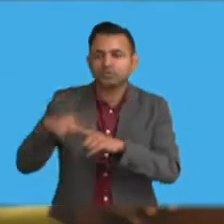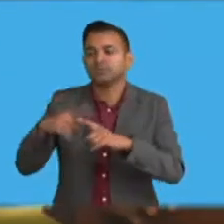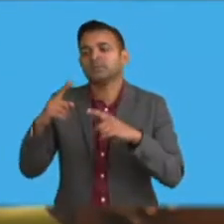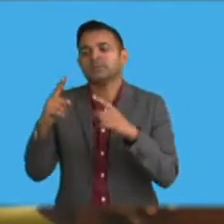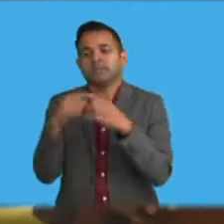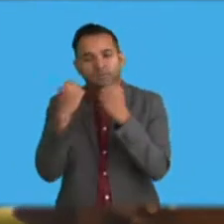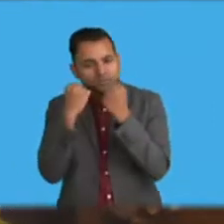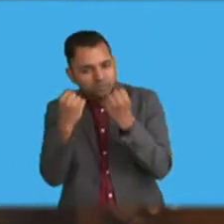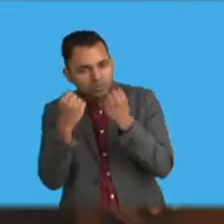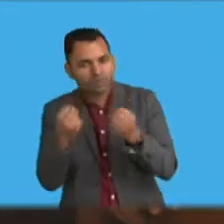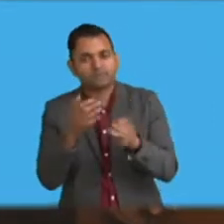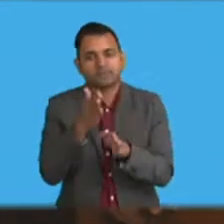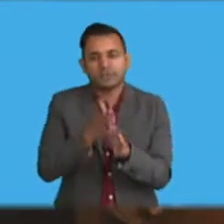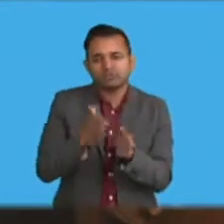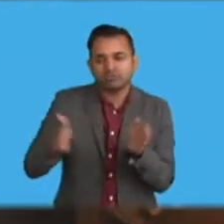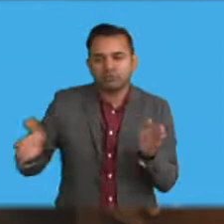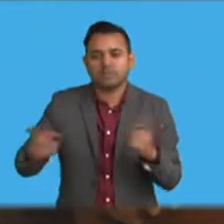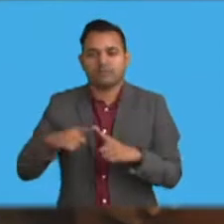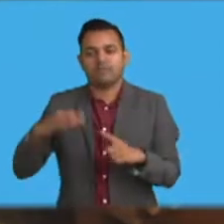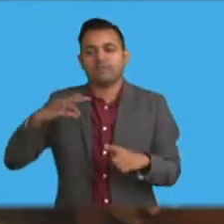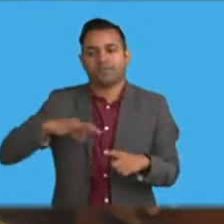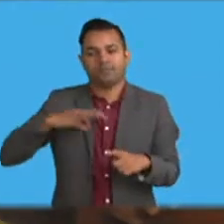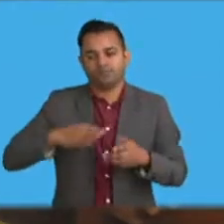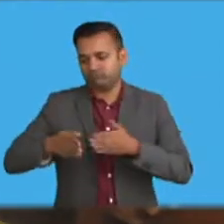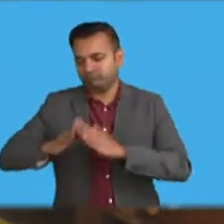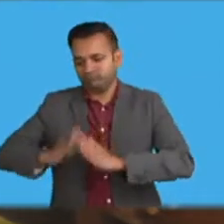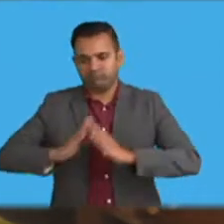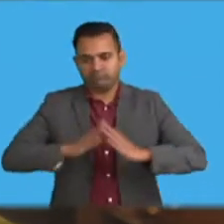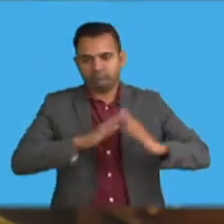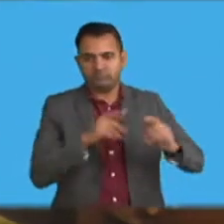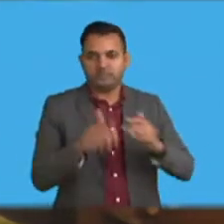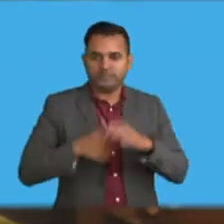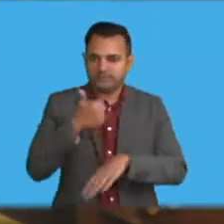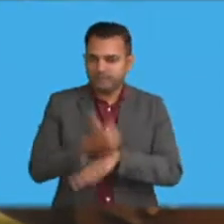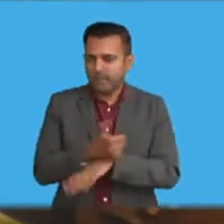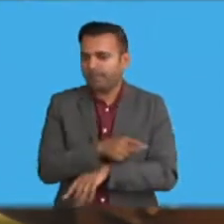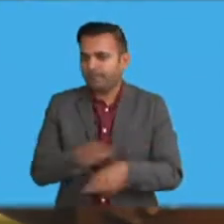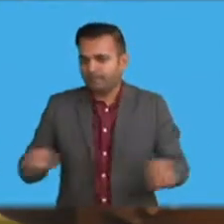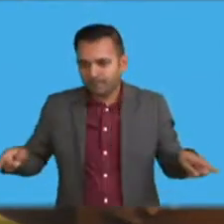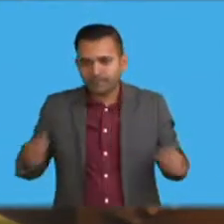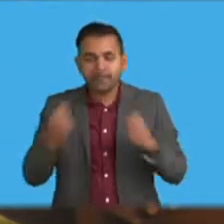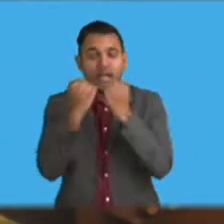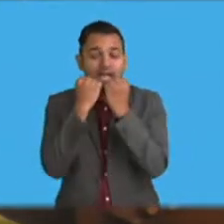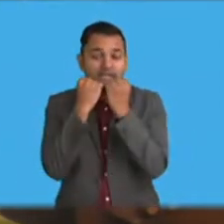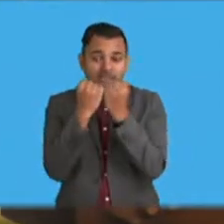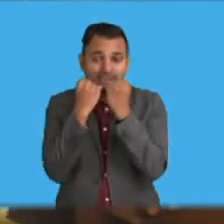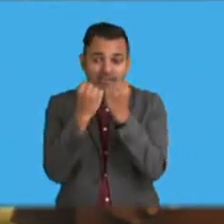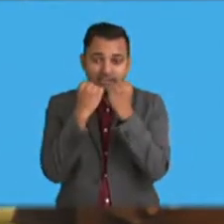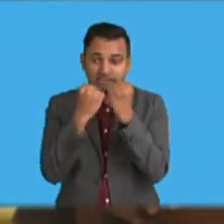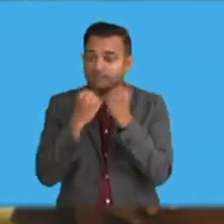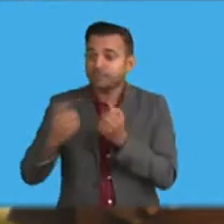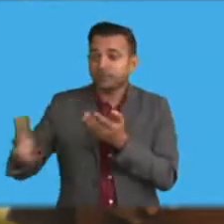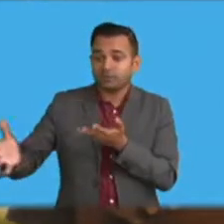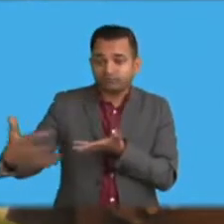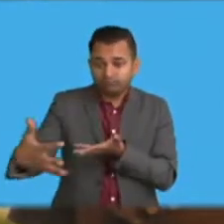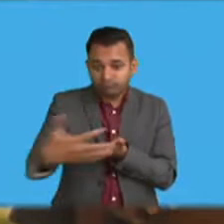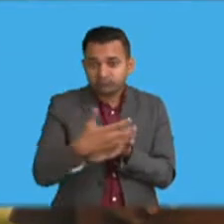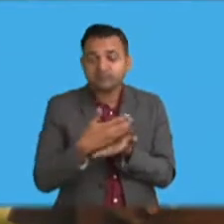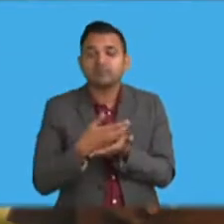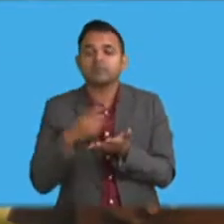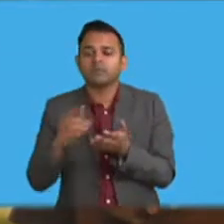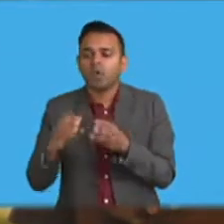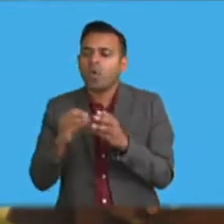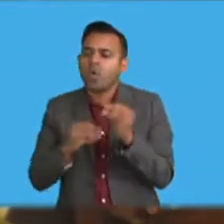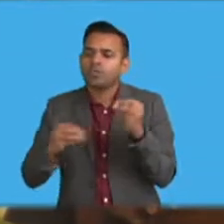has benefited from the establishment of cane harvester cooperatives that have eased the huge burden of the cane farmers in terms